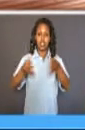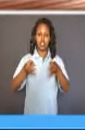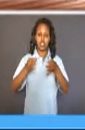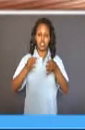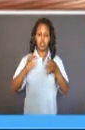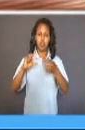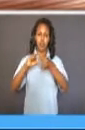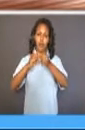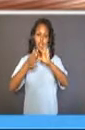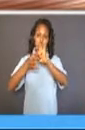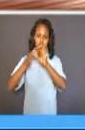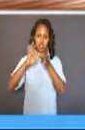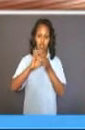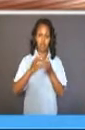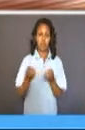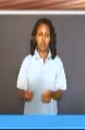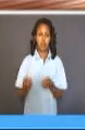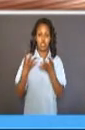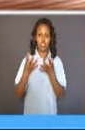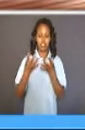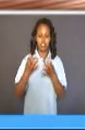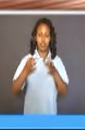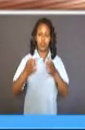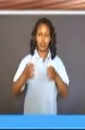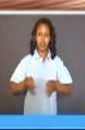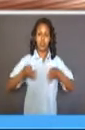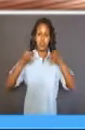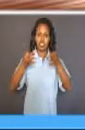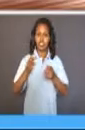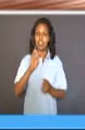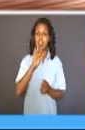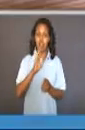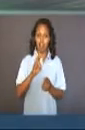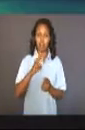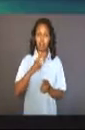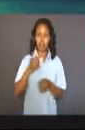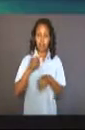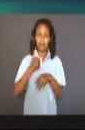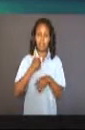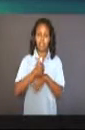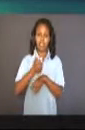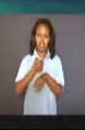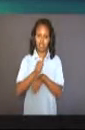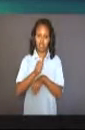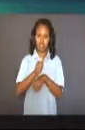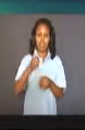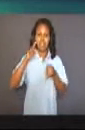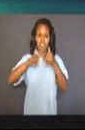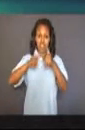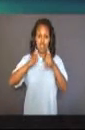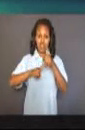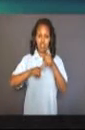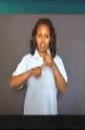band. Most conductors are metals. Finally,